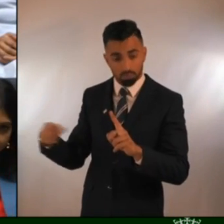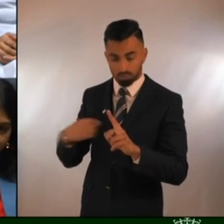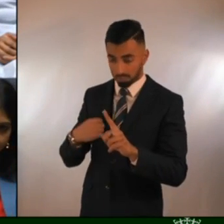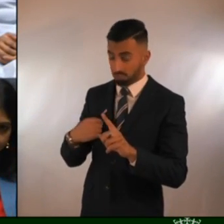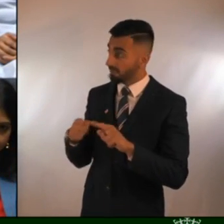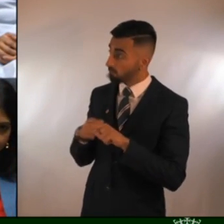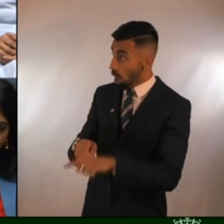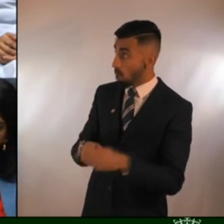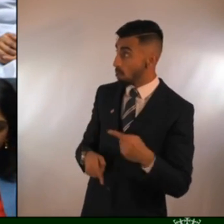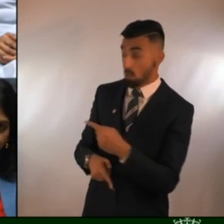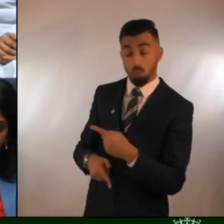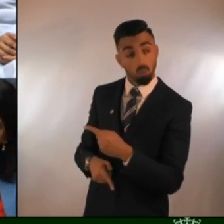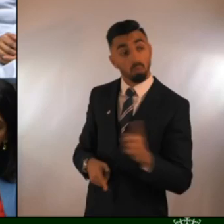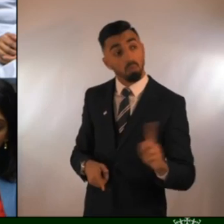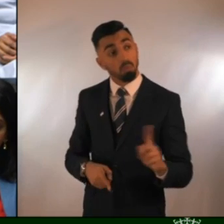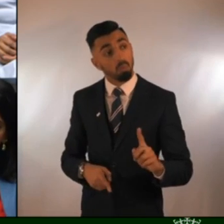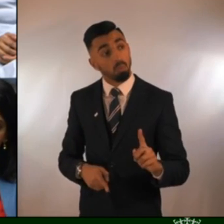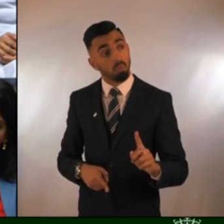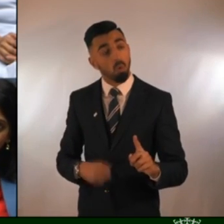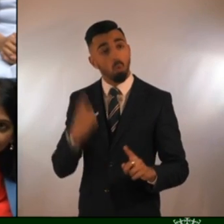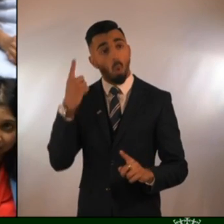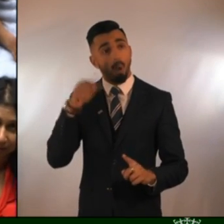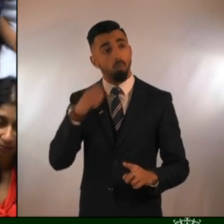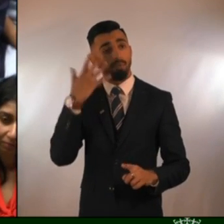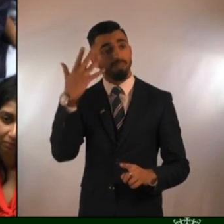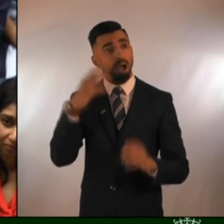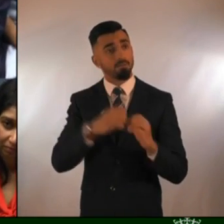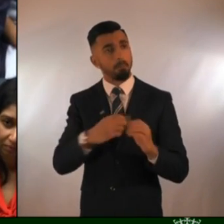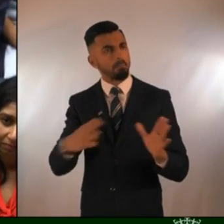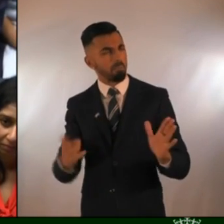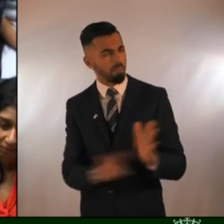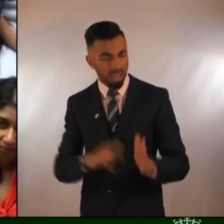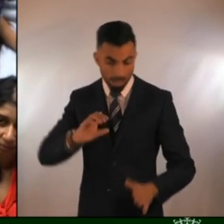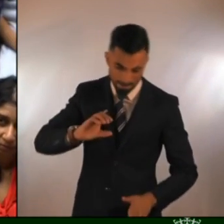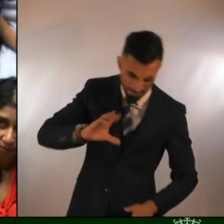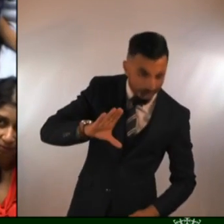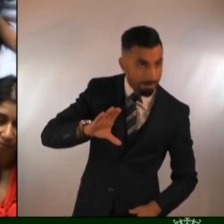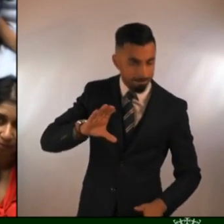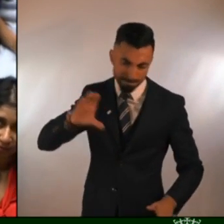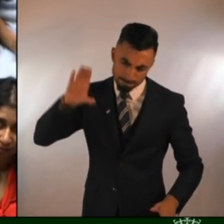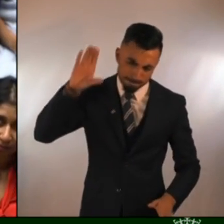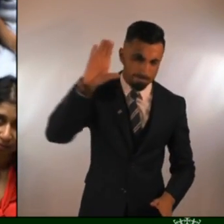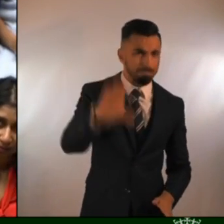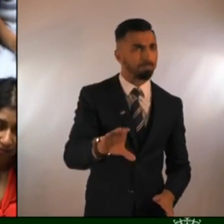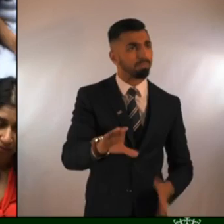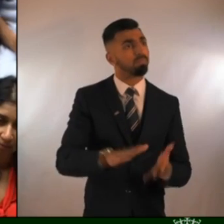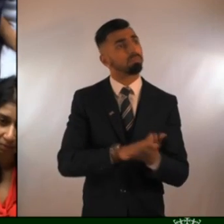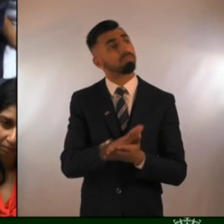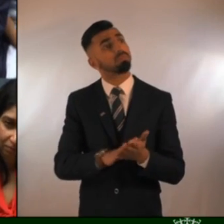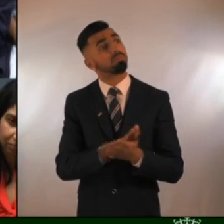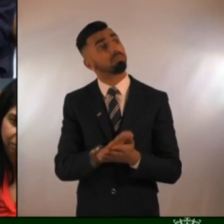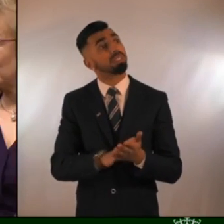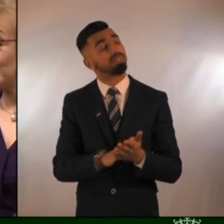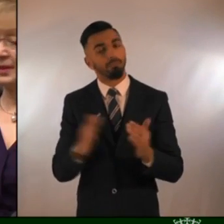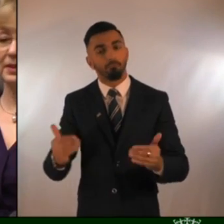with £1.5 billion of new capital over 5 years to dramatically improve the condition of our entire FE